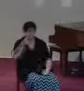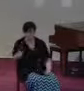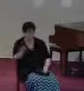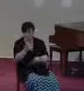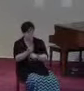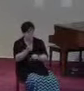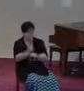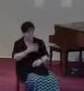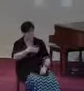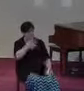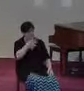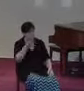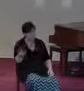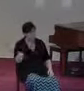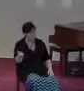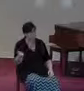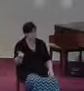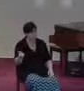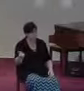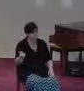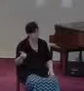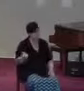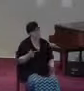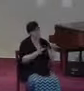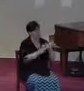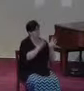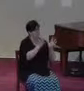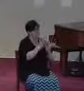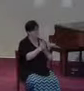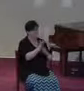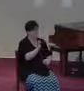Jesus, you may say, was passing the baton.